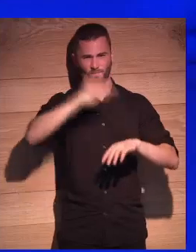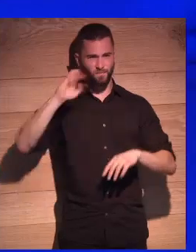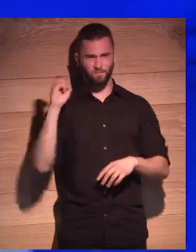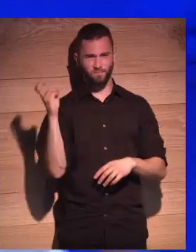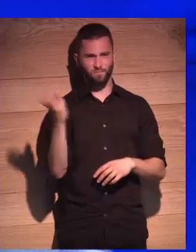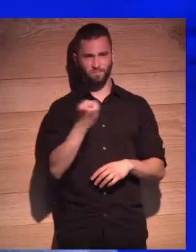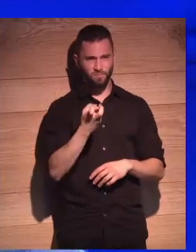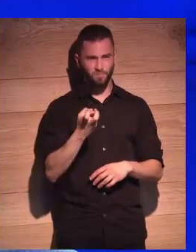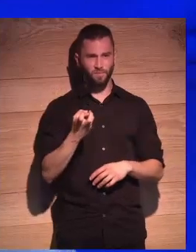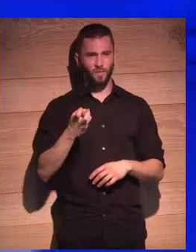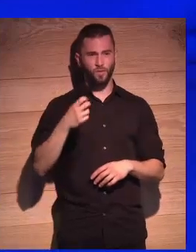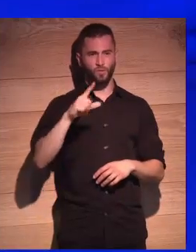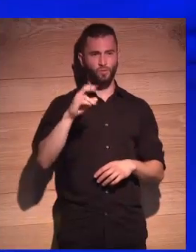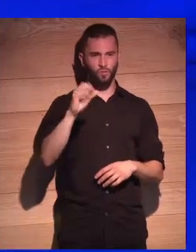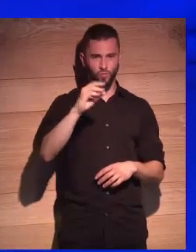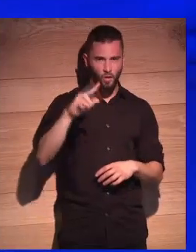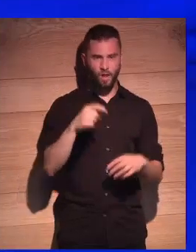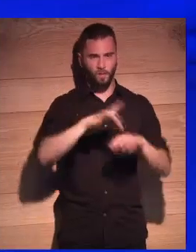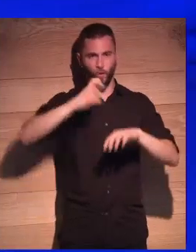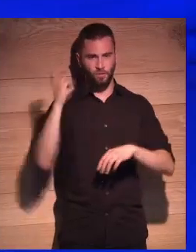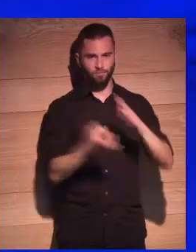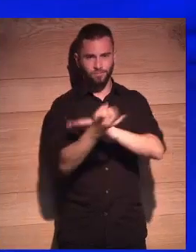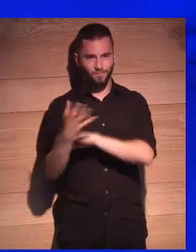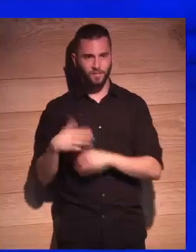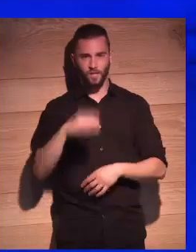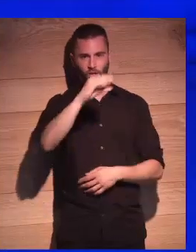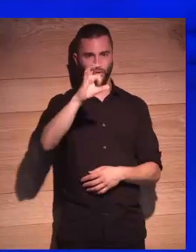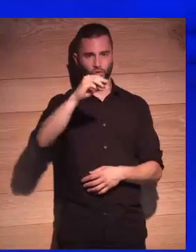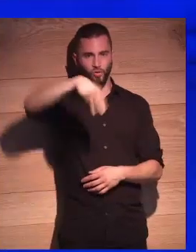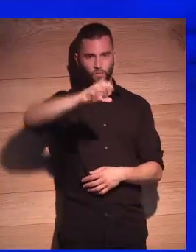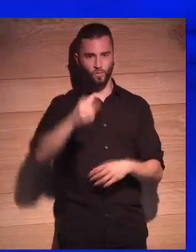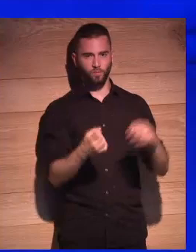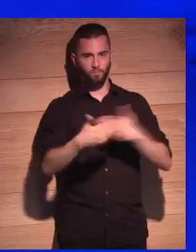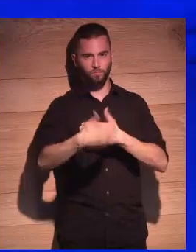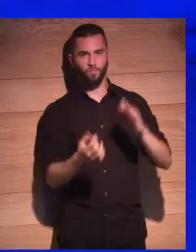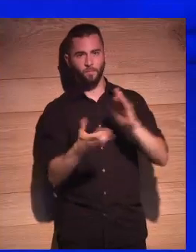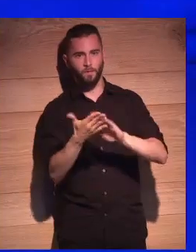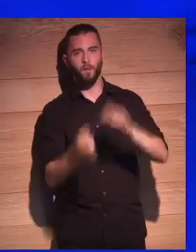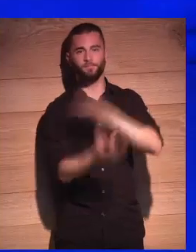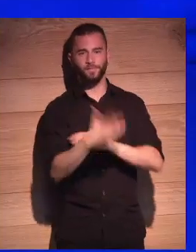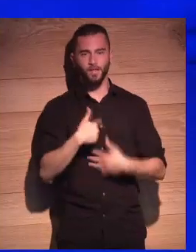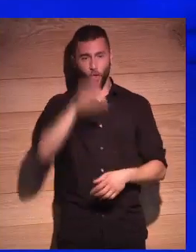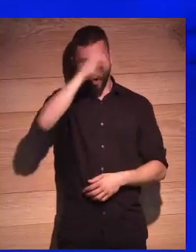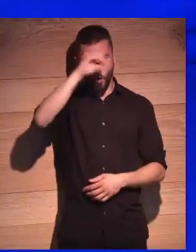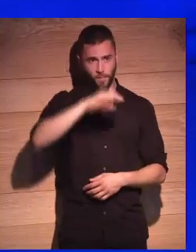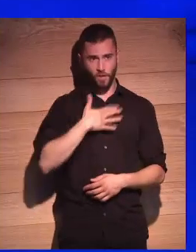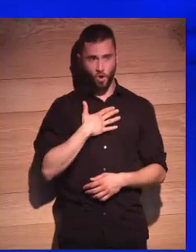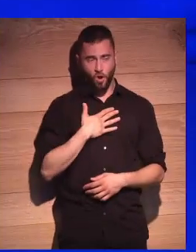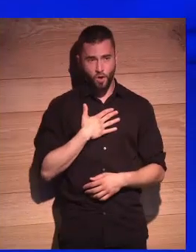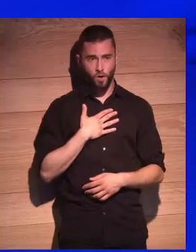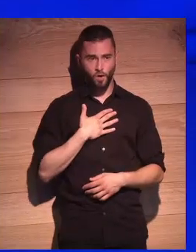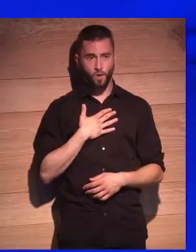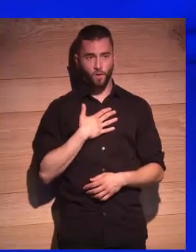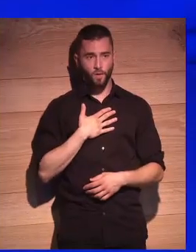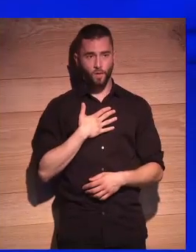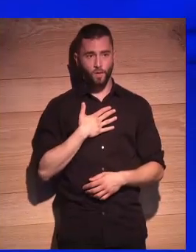leap towards a massive network with the all sorts of devices like Oculus